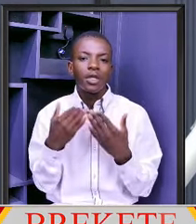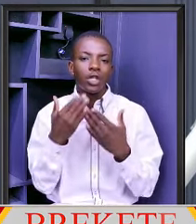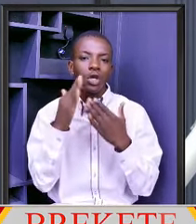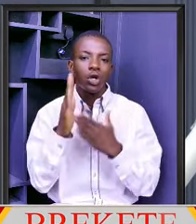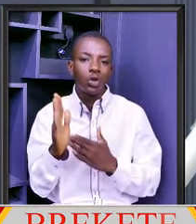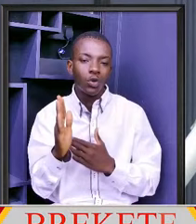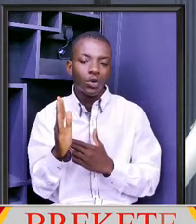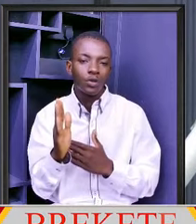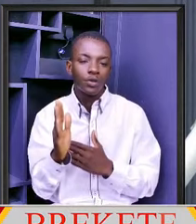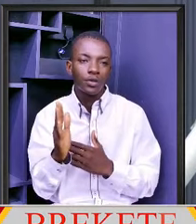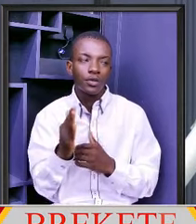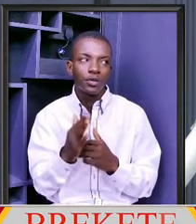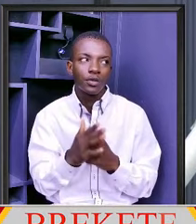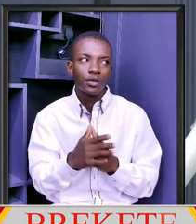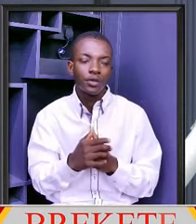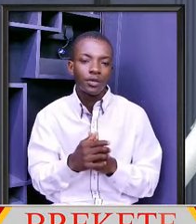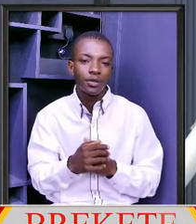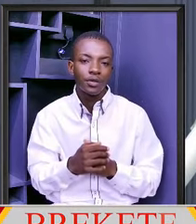God